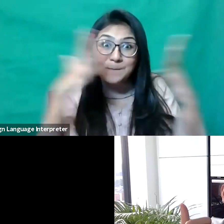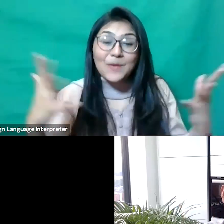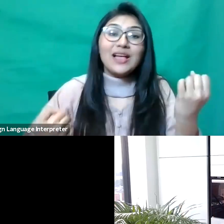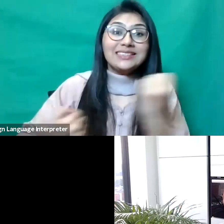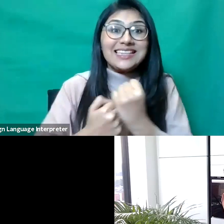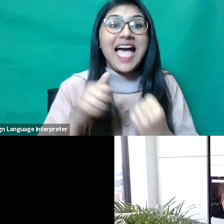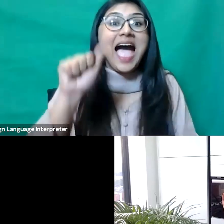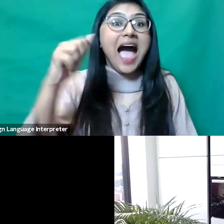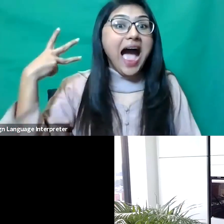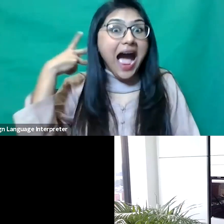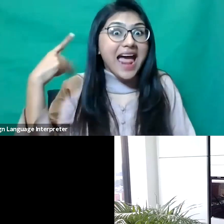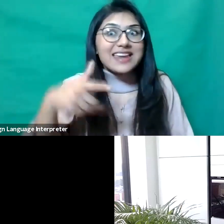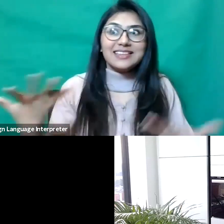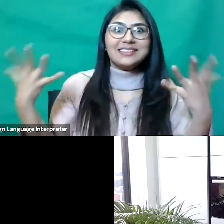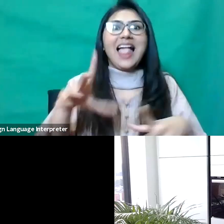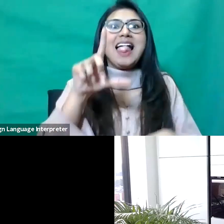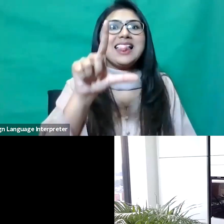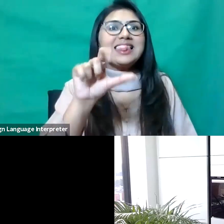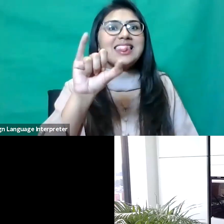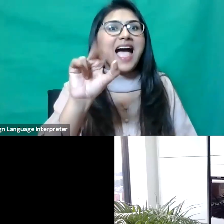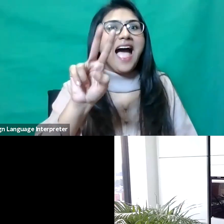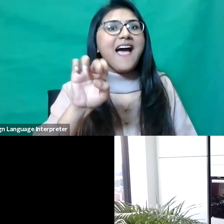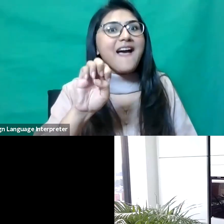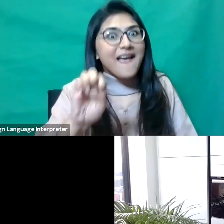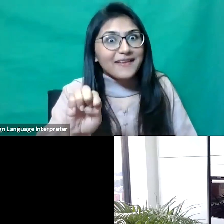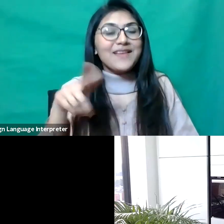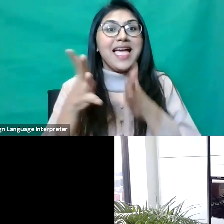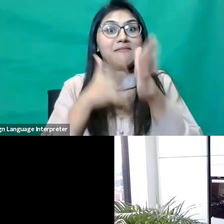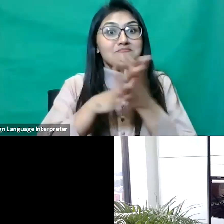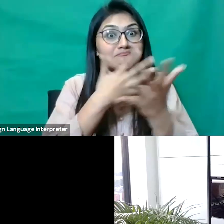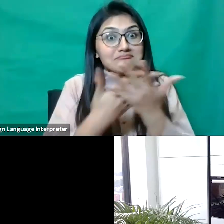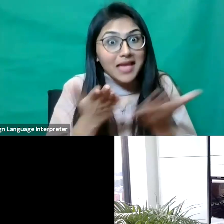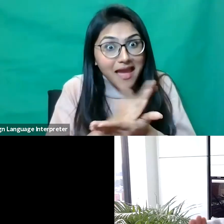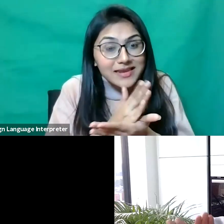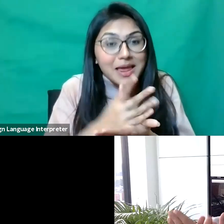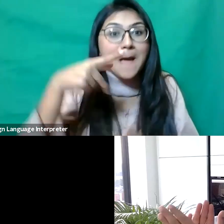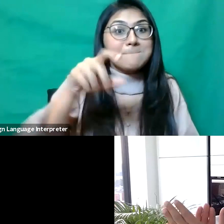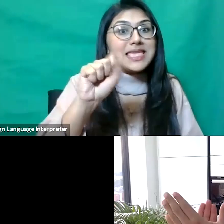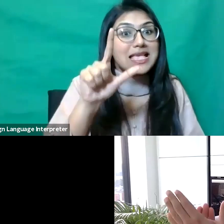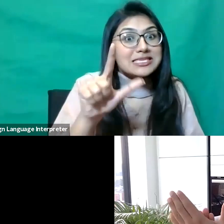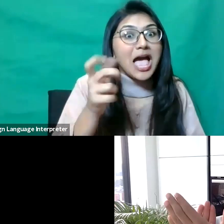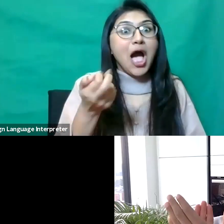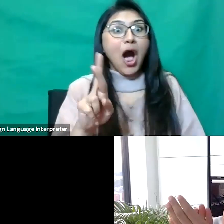and making this come to life with the captions and with the PSL. And